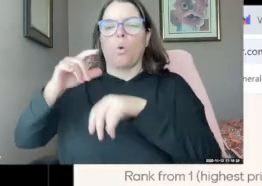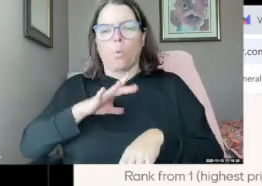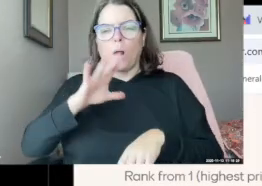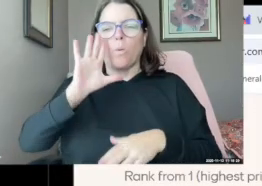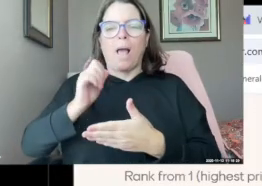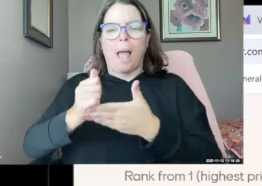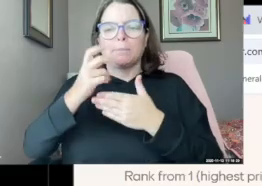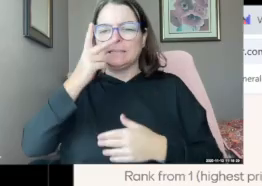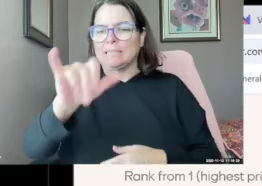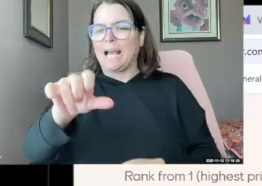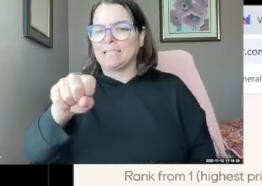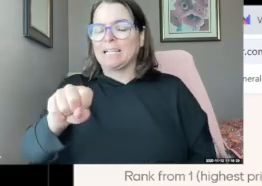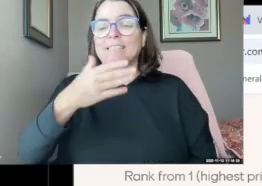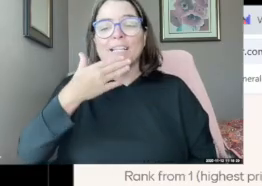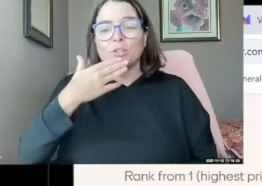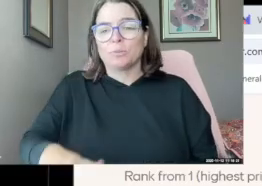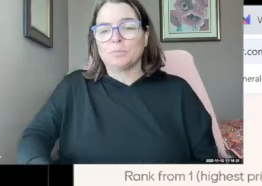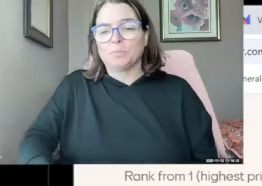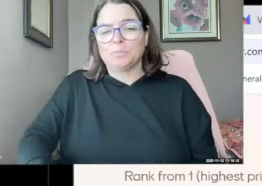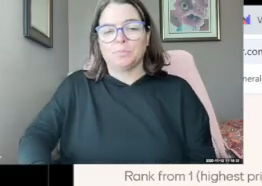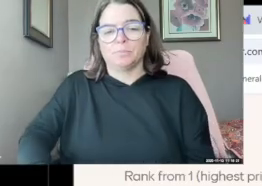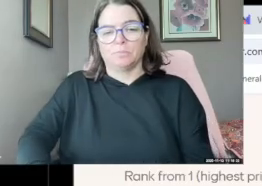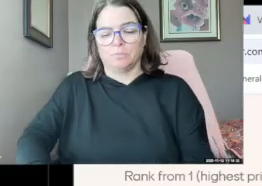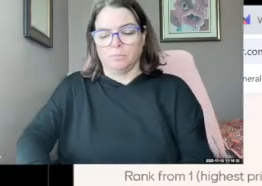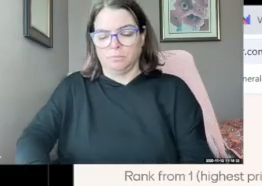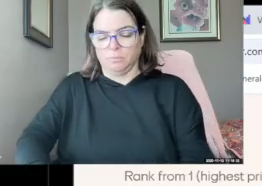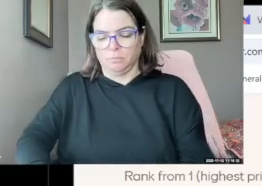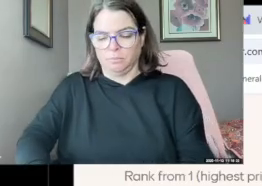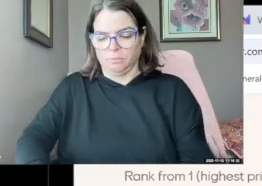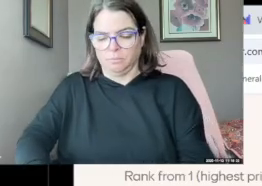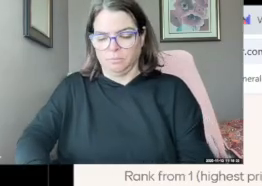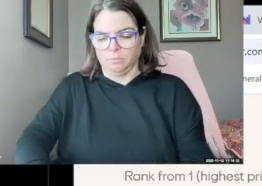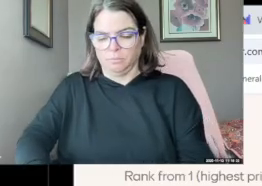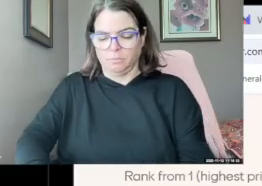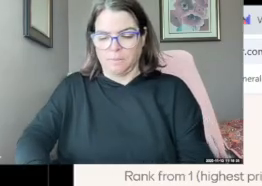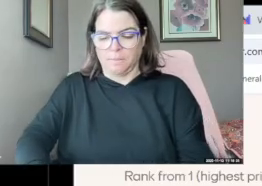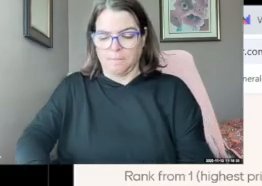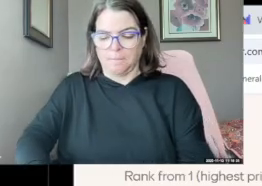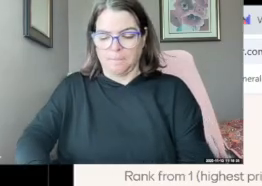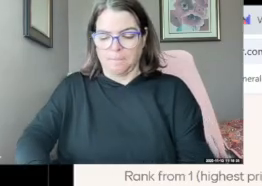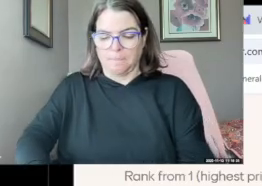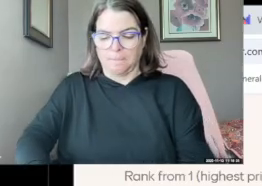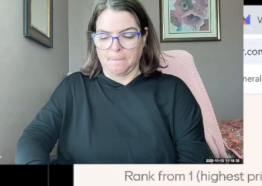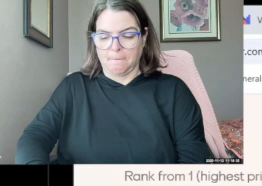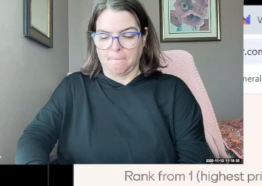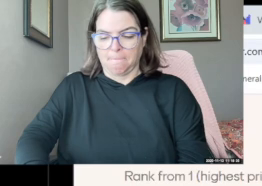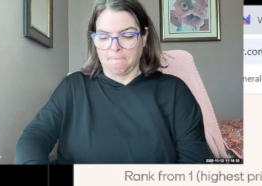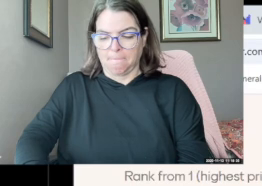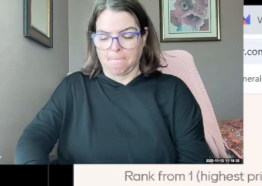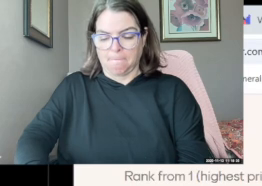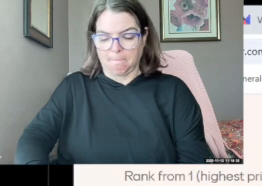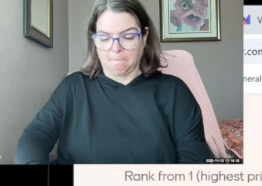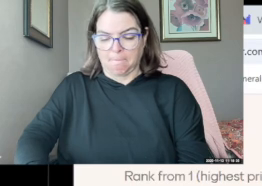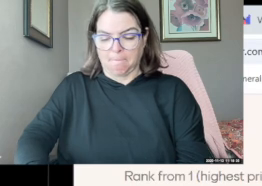of magnitude per increased 1,000, I think that'd be super helpful to see as well. So, thank you.